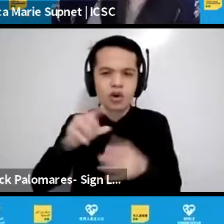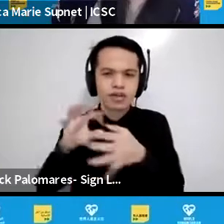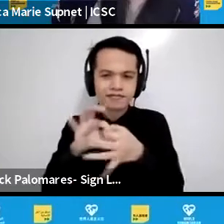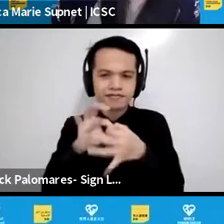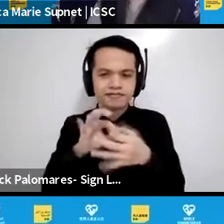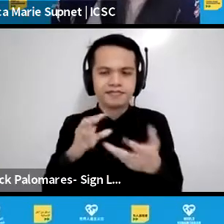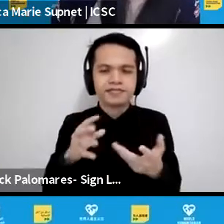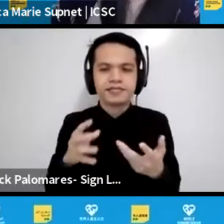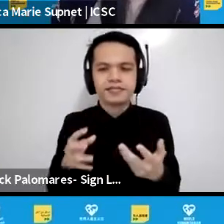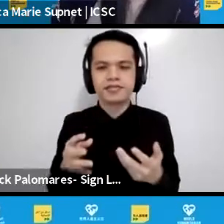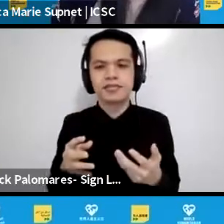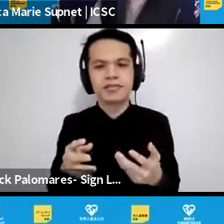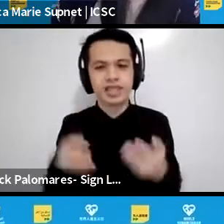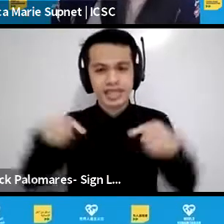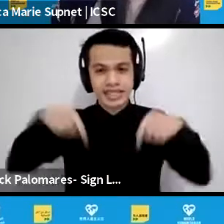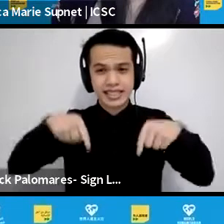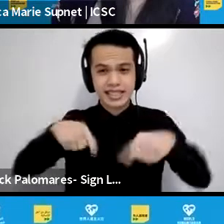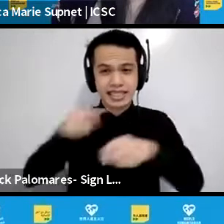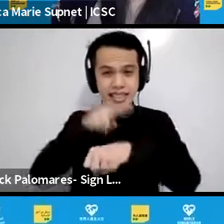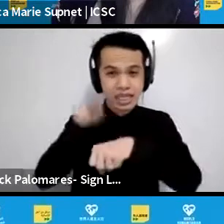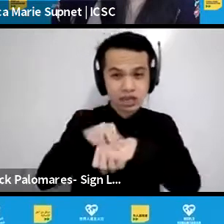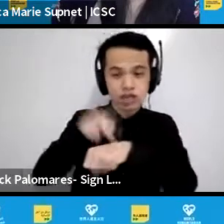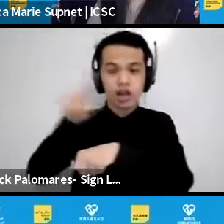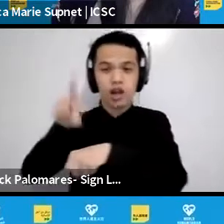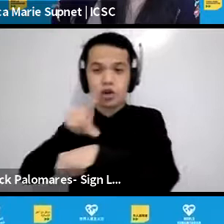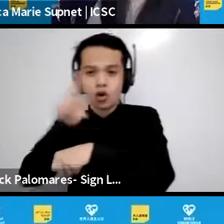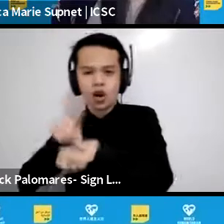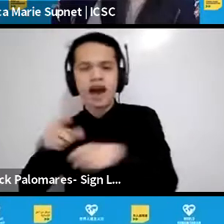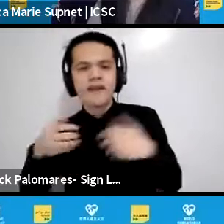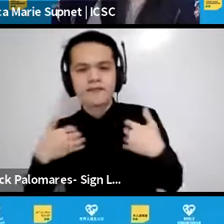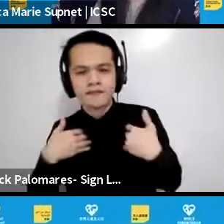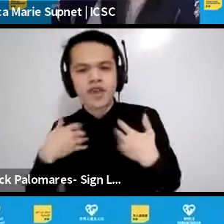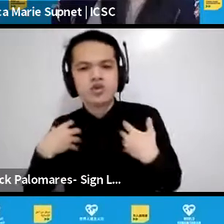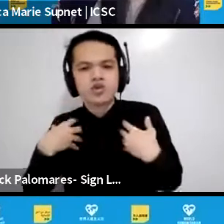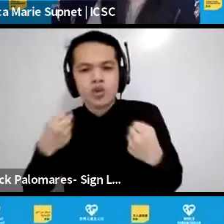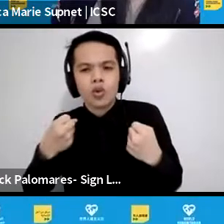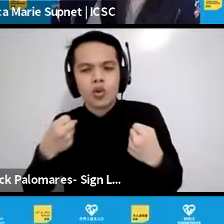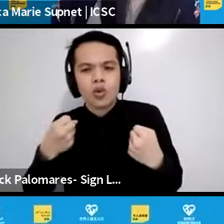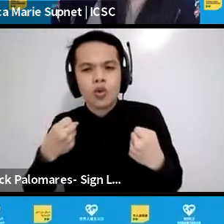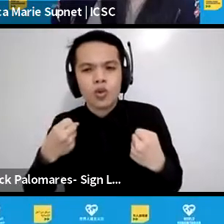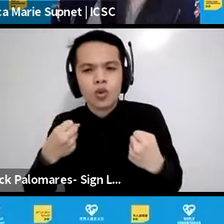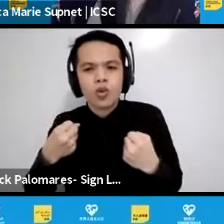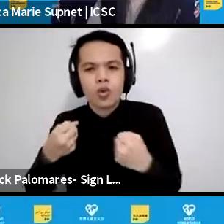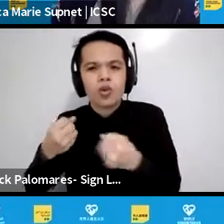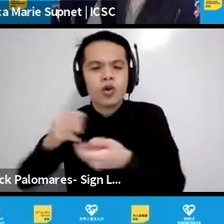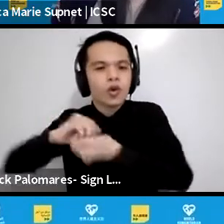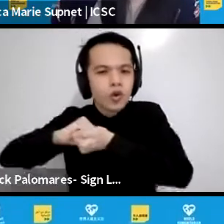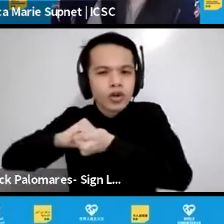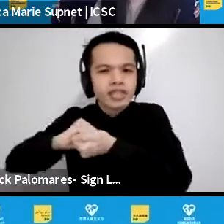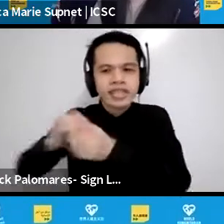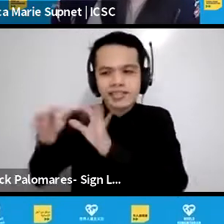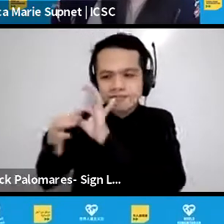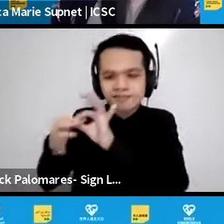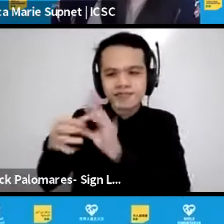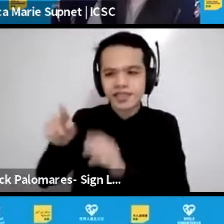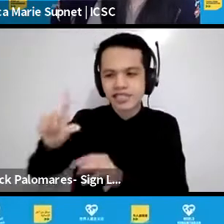mechanism. And, you know, at the national and local level, we have strong coordination as well, you know, among LGUs. You know, for